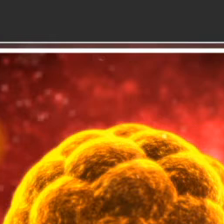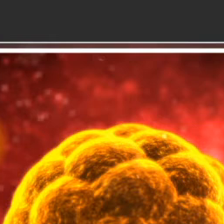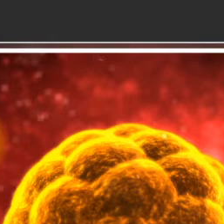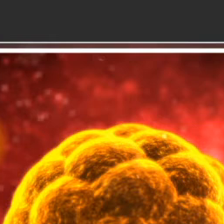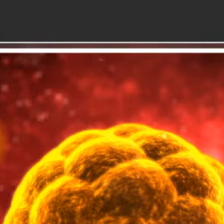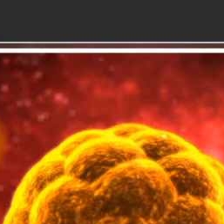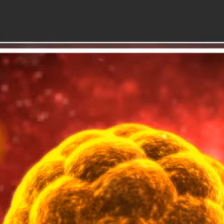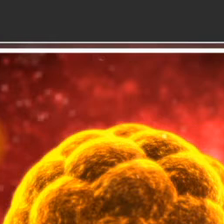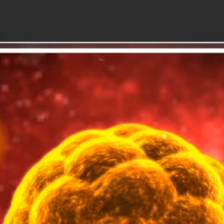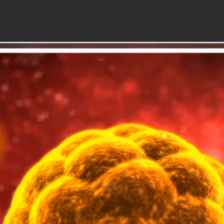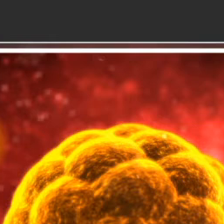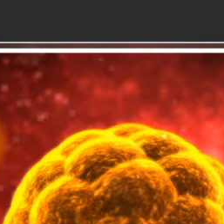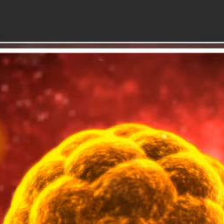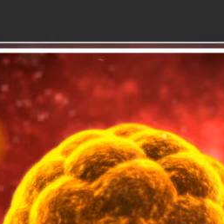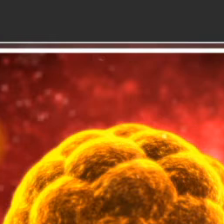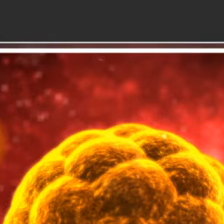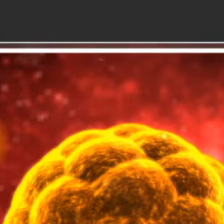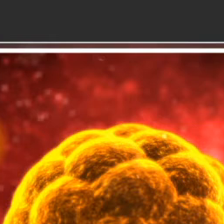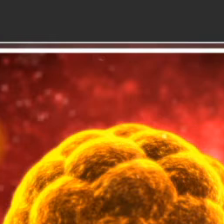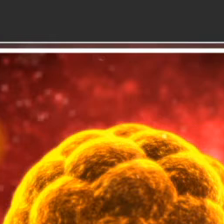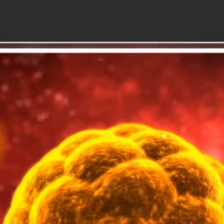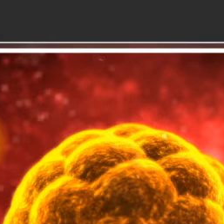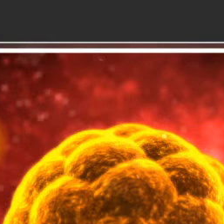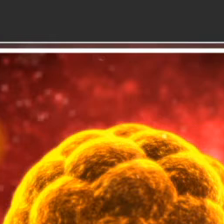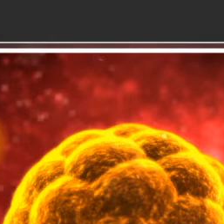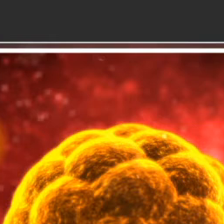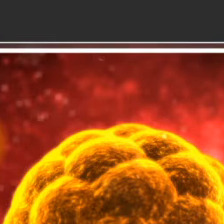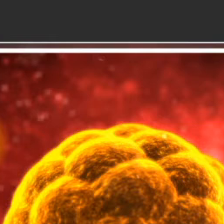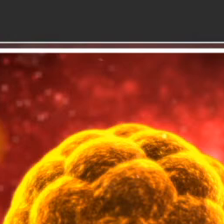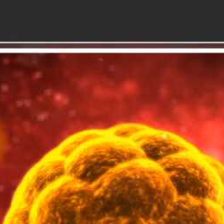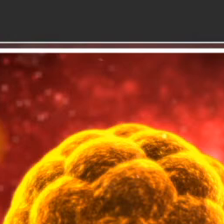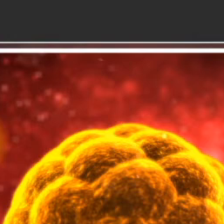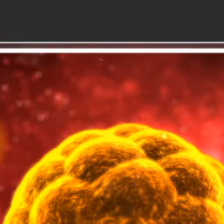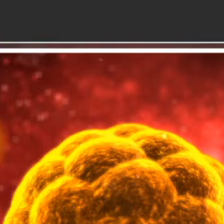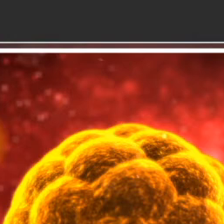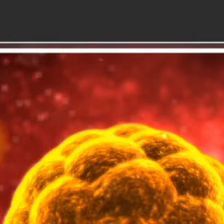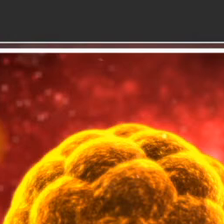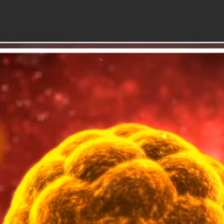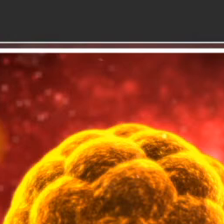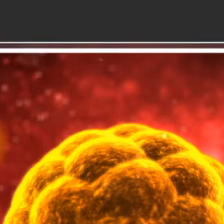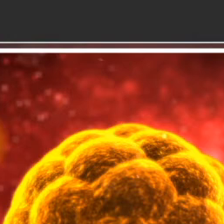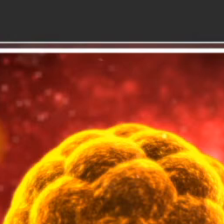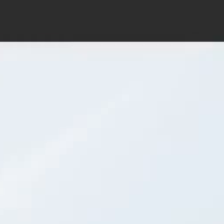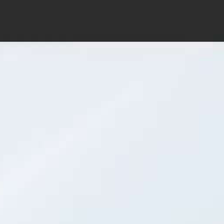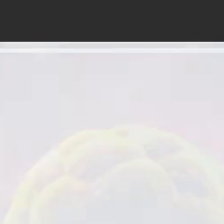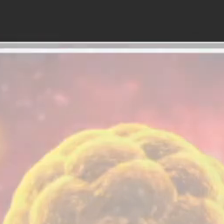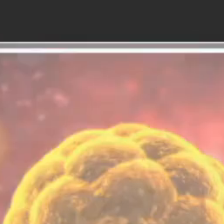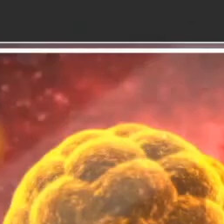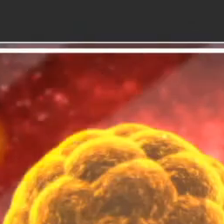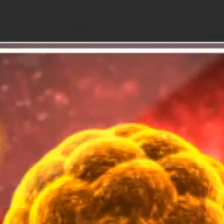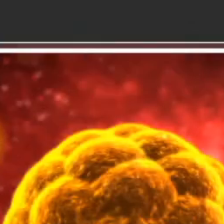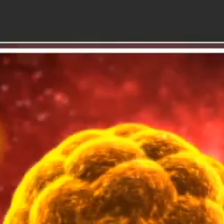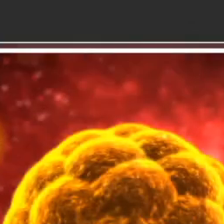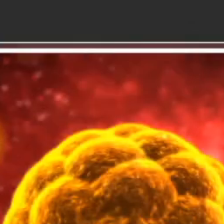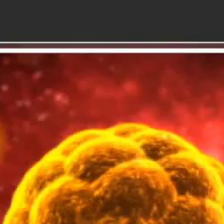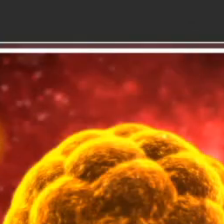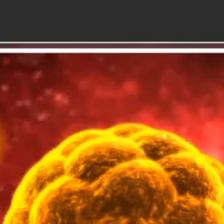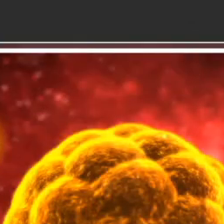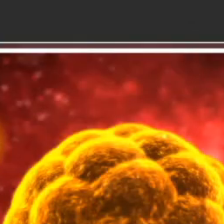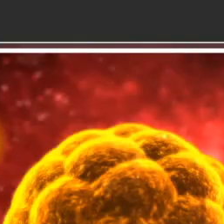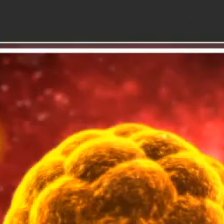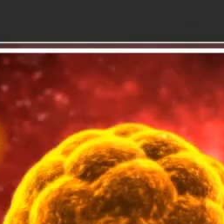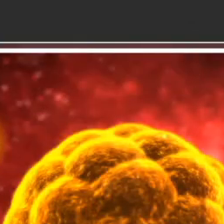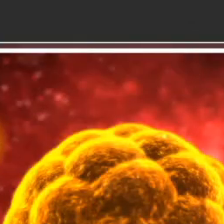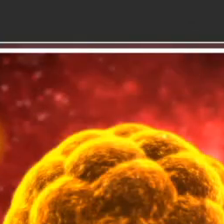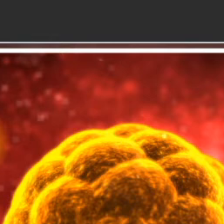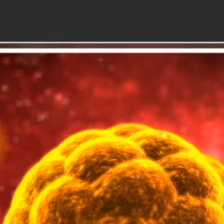all patients must be informed of the risk of contracting COVID-19. A new COVID-19 mental health care line